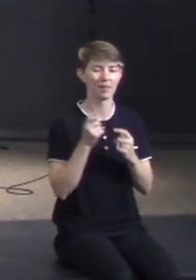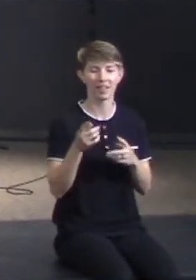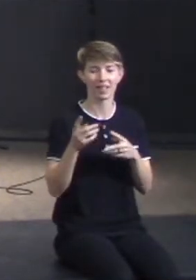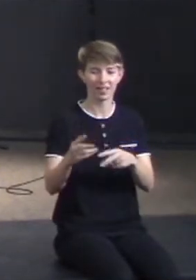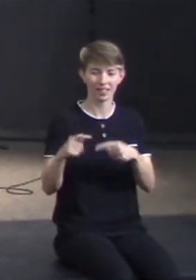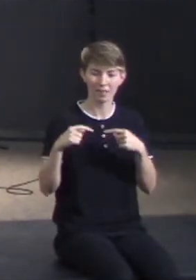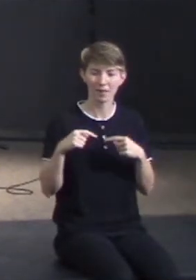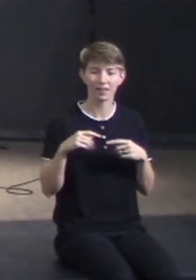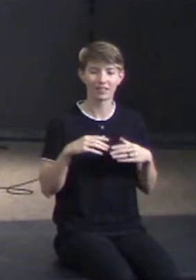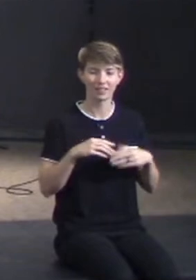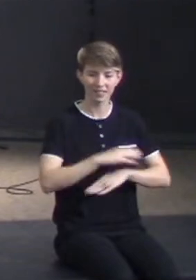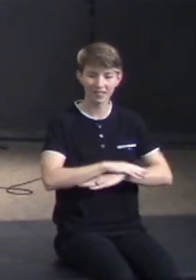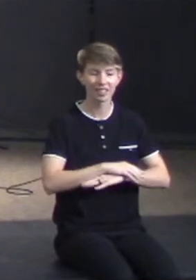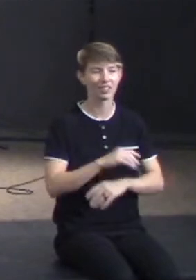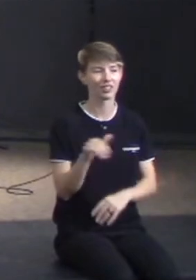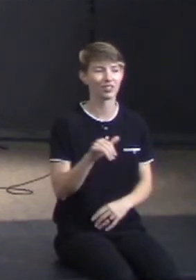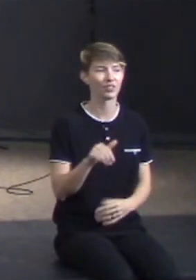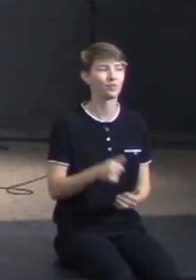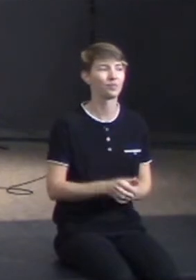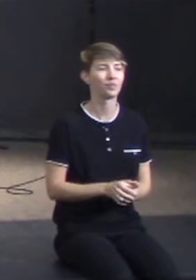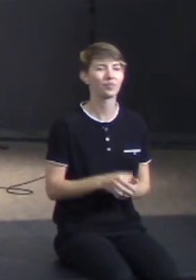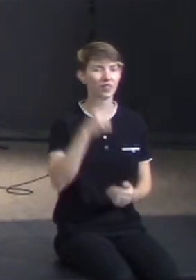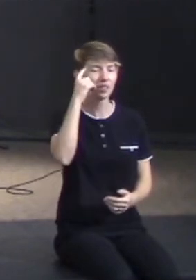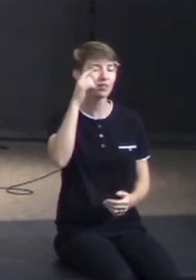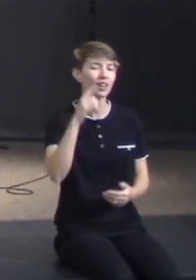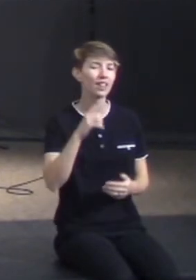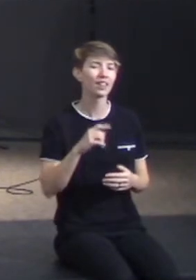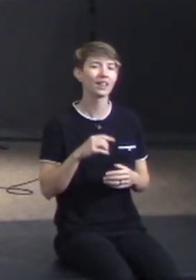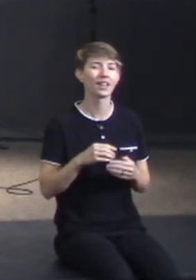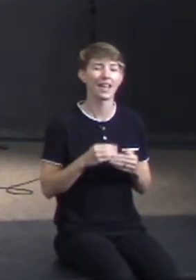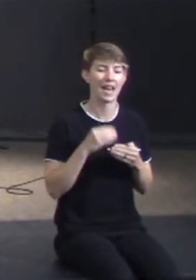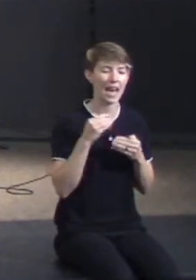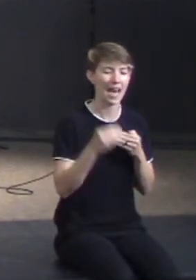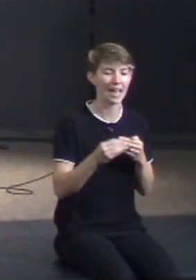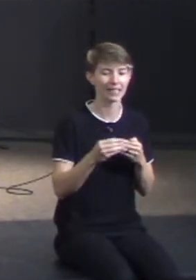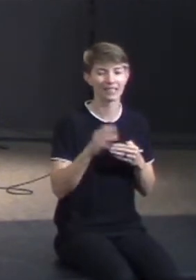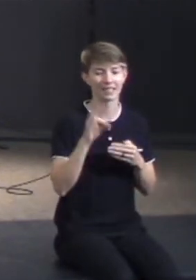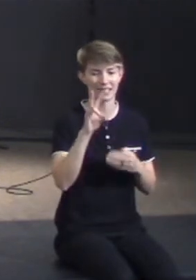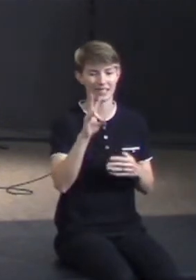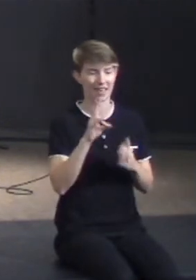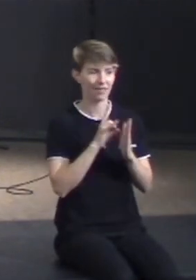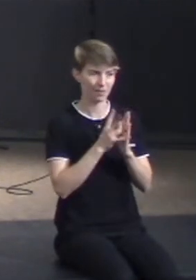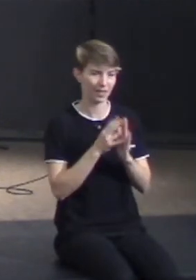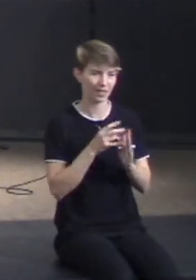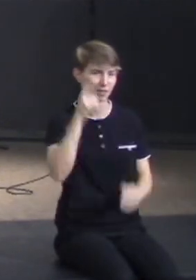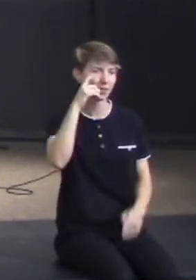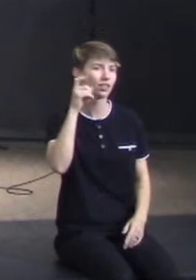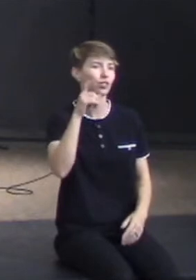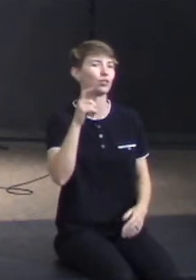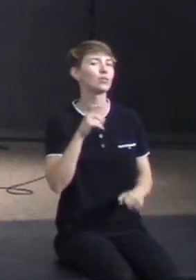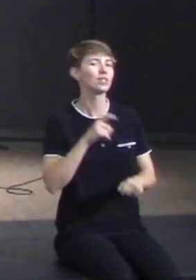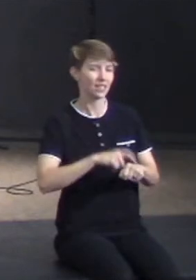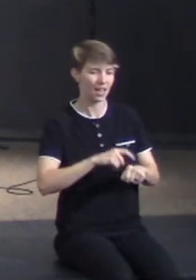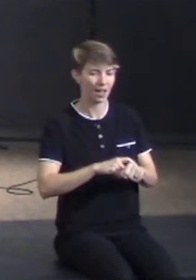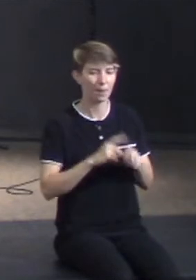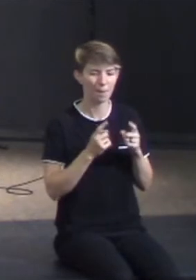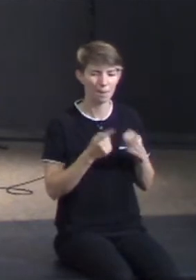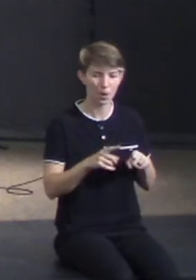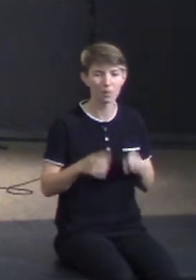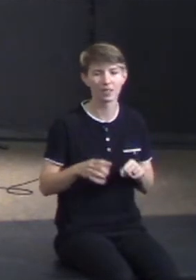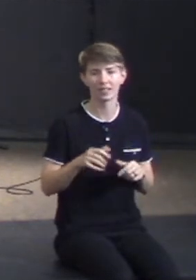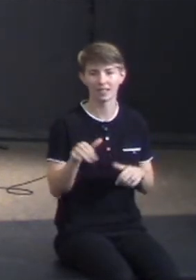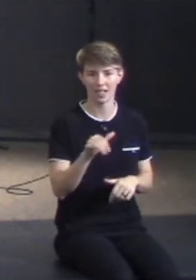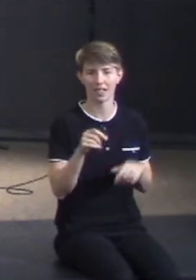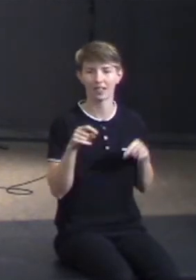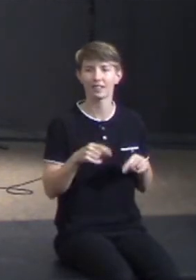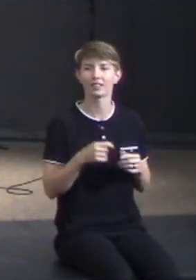And for the next 7 minutes... Because you time moments like this. For the next 7 minutes, they were